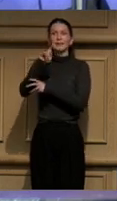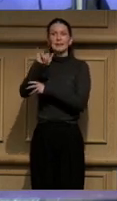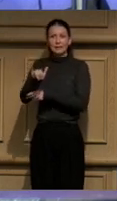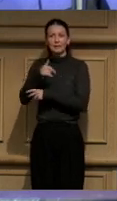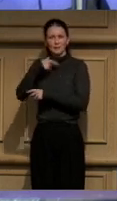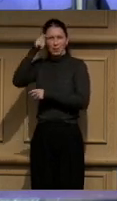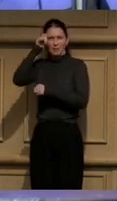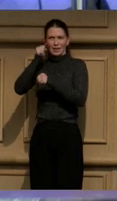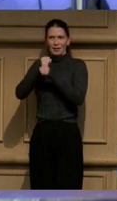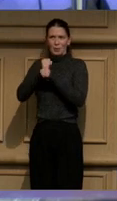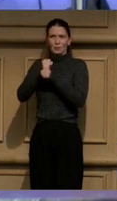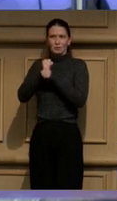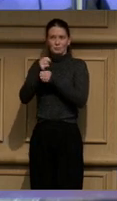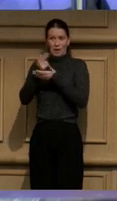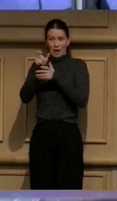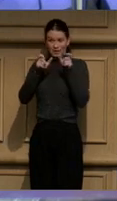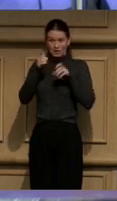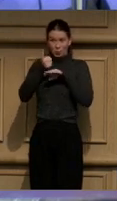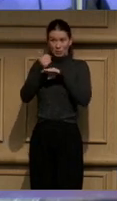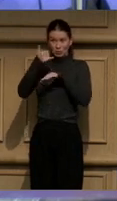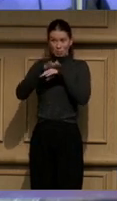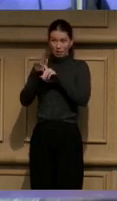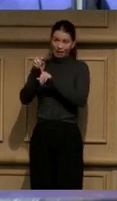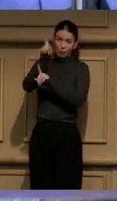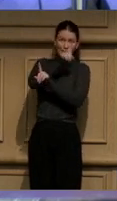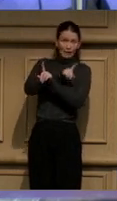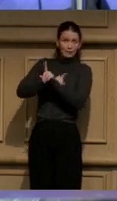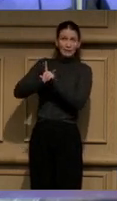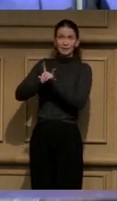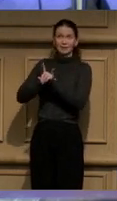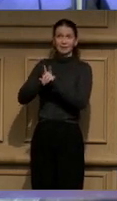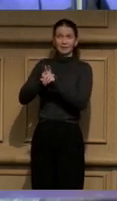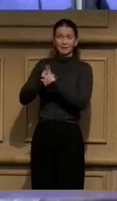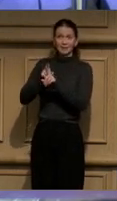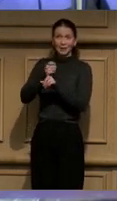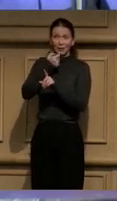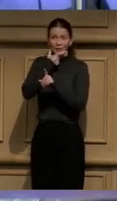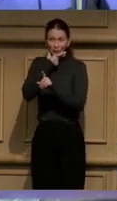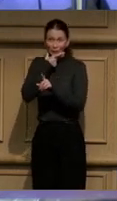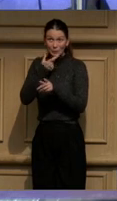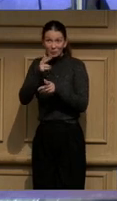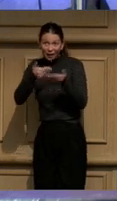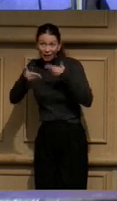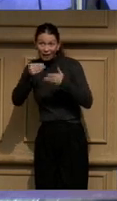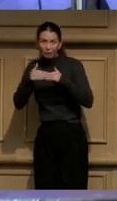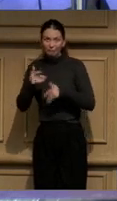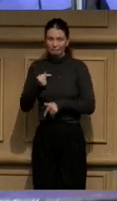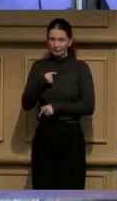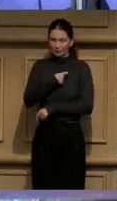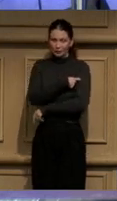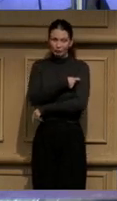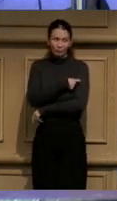kind of riff on that, perhaps? Be in trouble. You